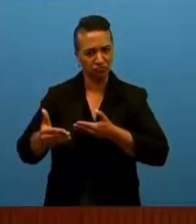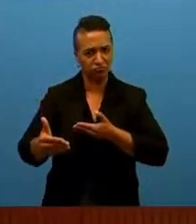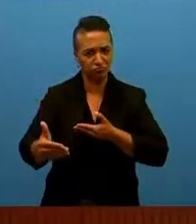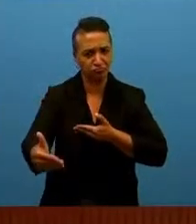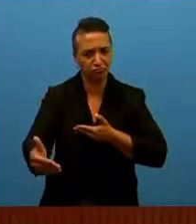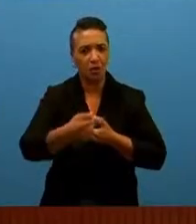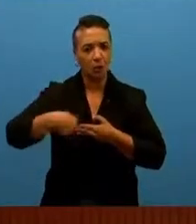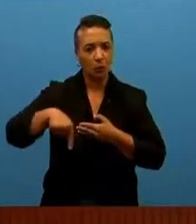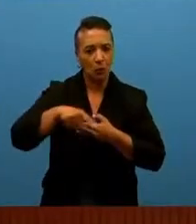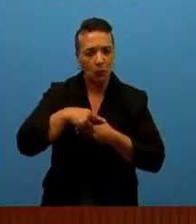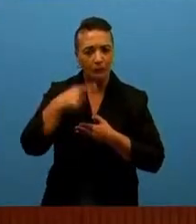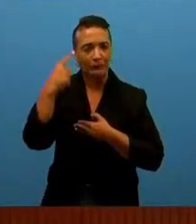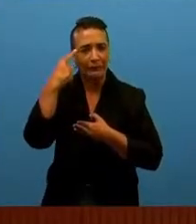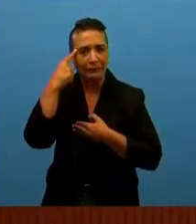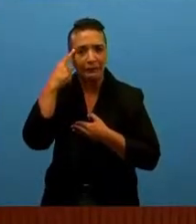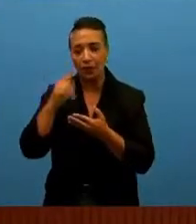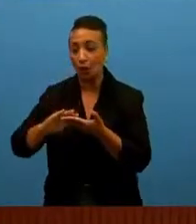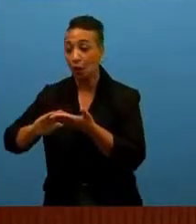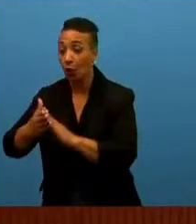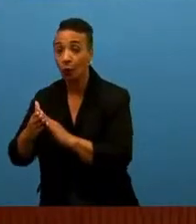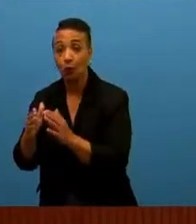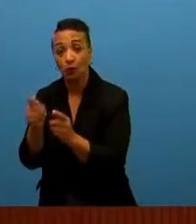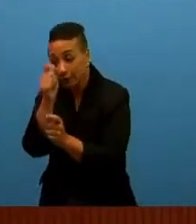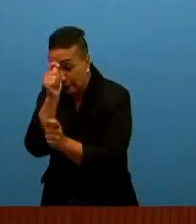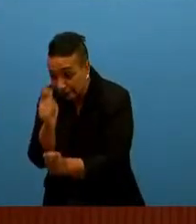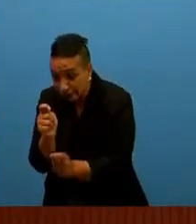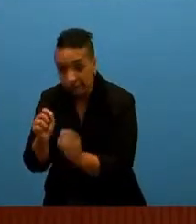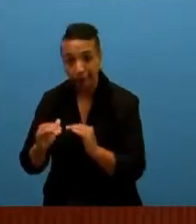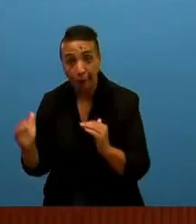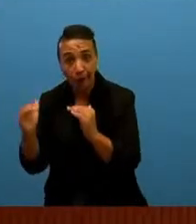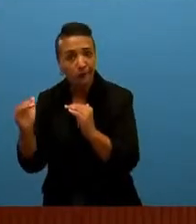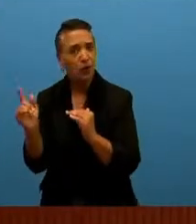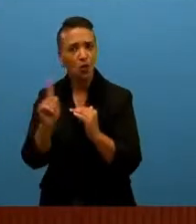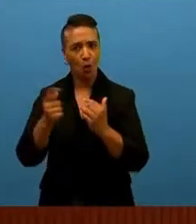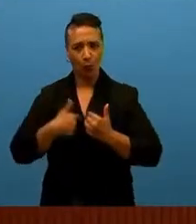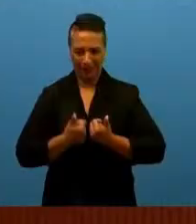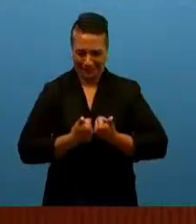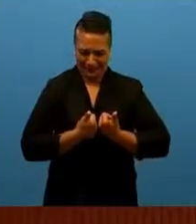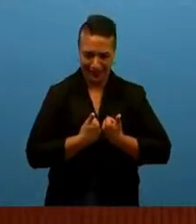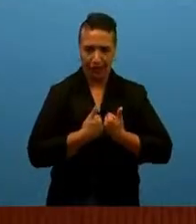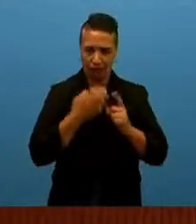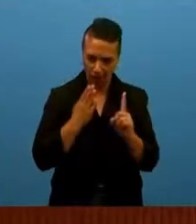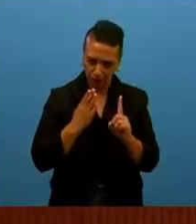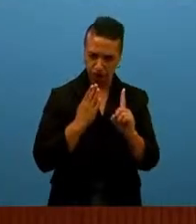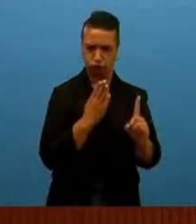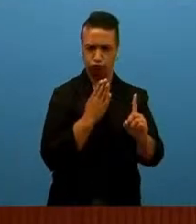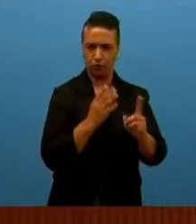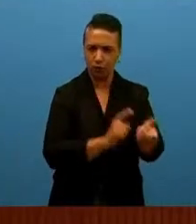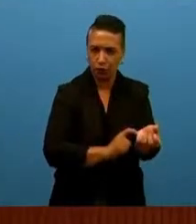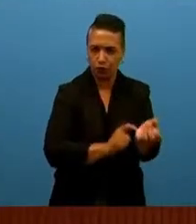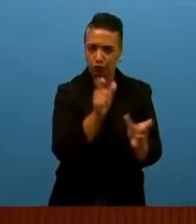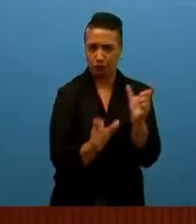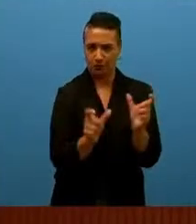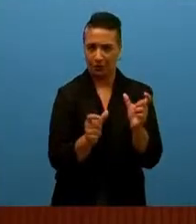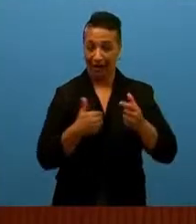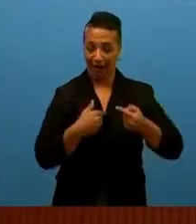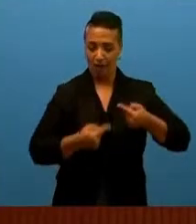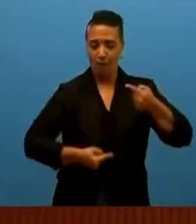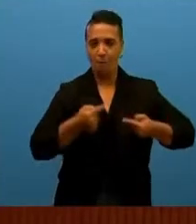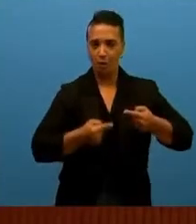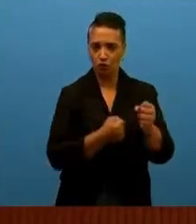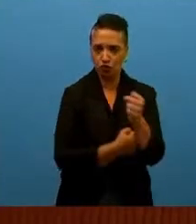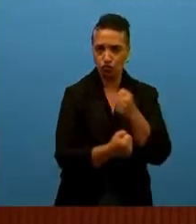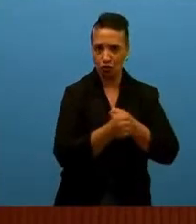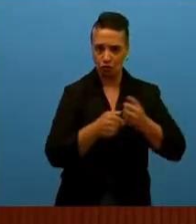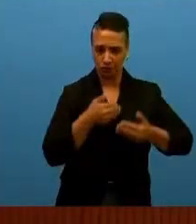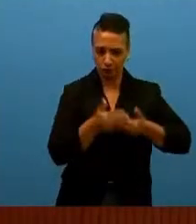NGOs. We are not civil society. We are peoples in our own right, self-determining through our own political institutions that have